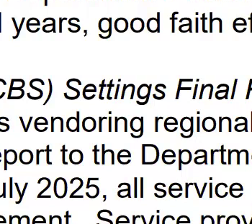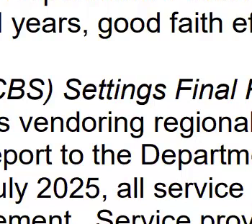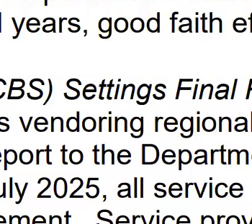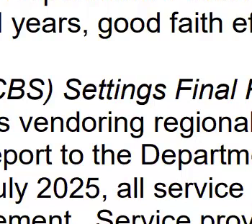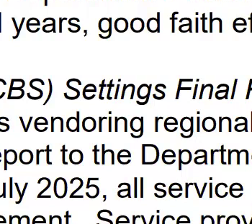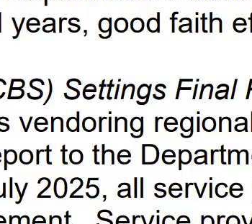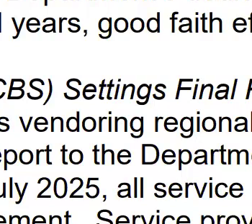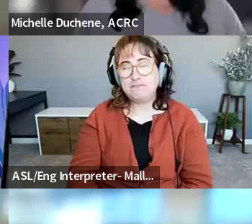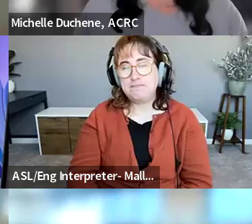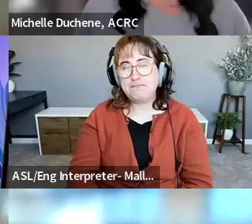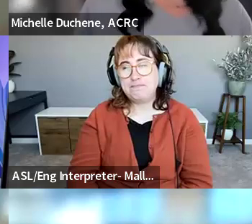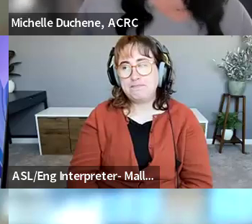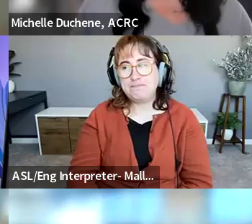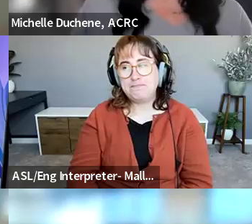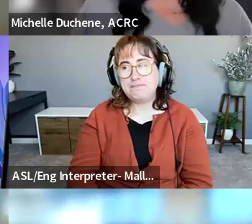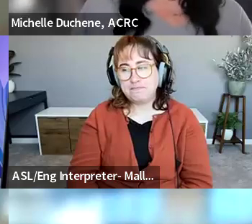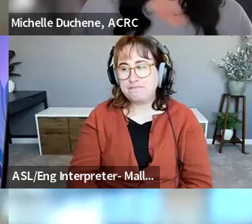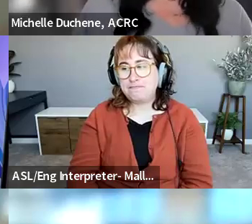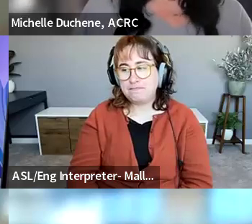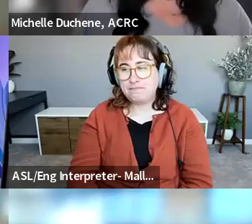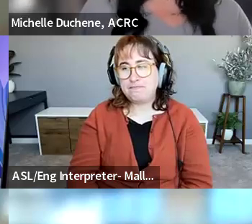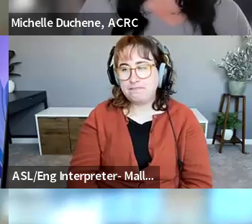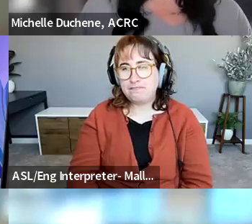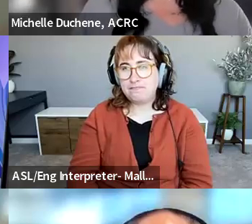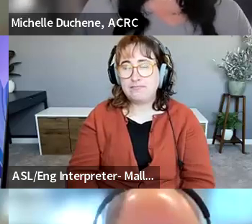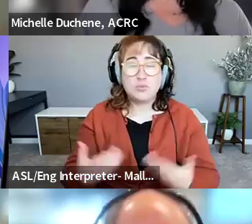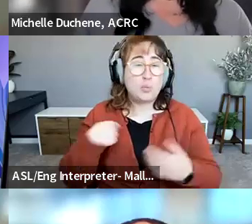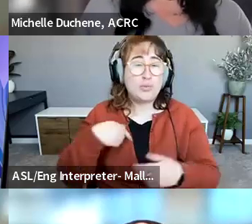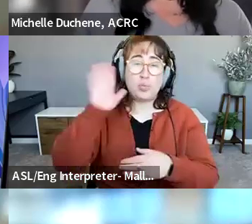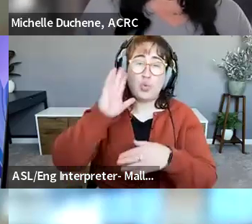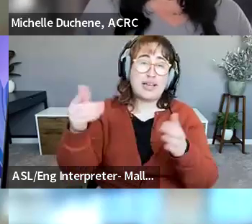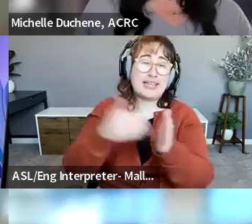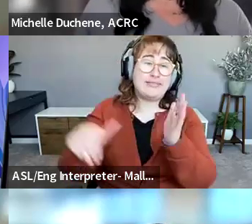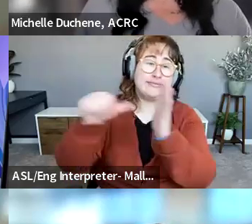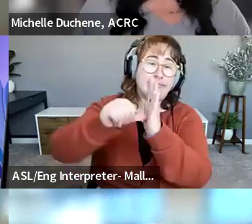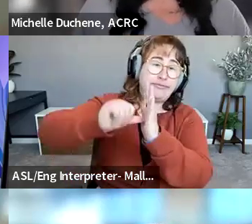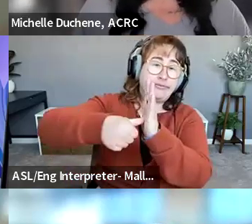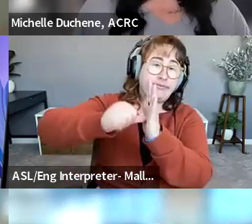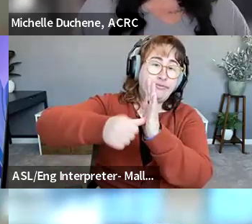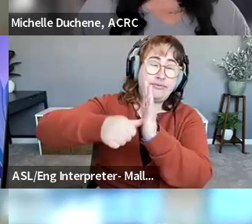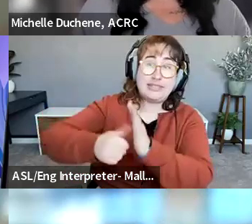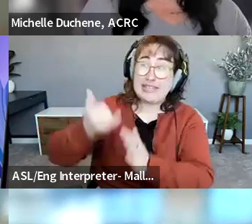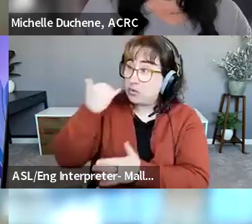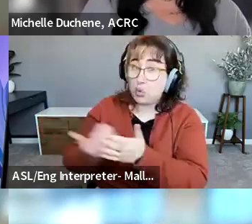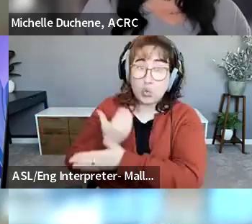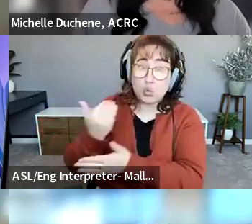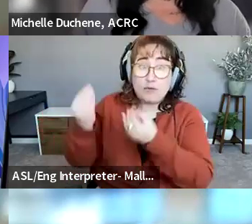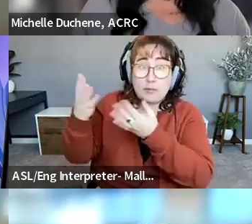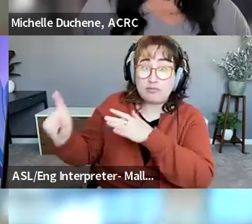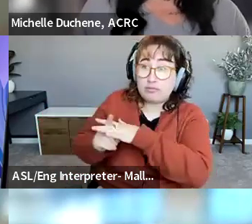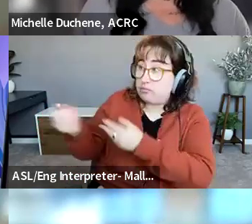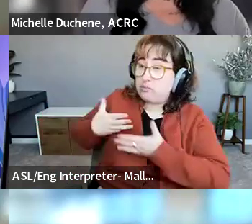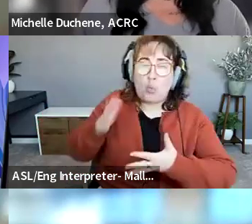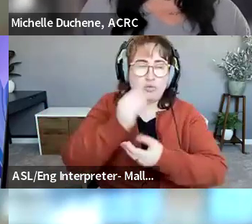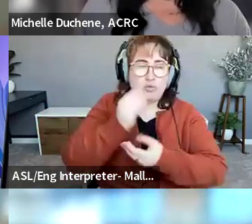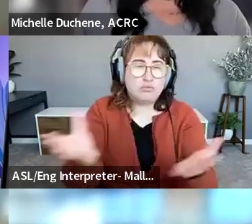Awesome. Again, we're just going to keep providing you all this information as we get more updates. We want to really encourage each of you to